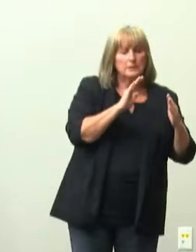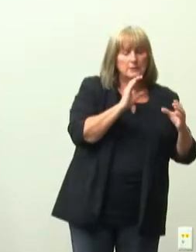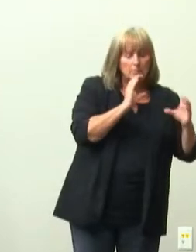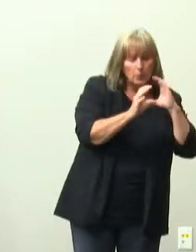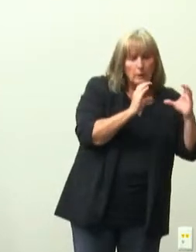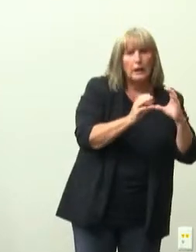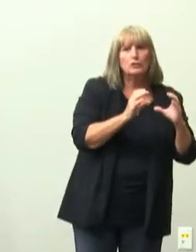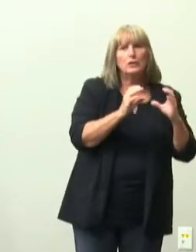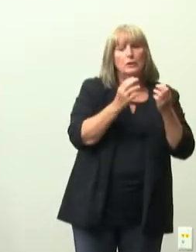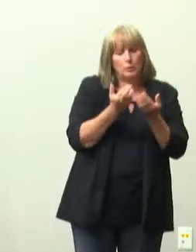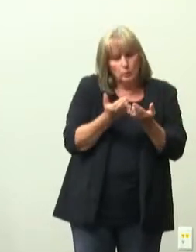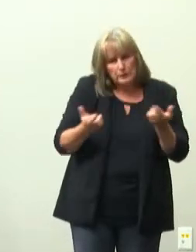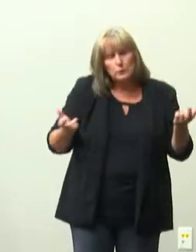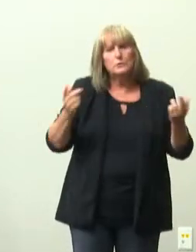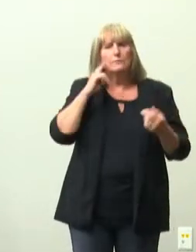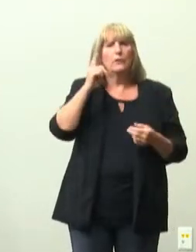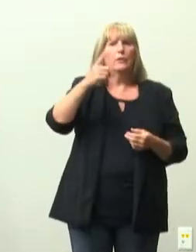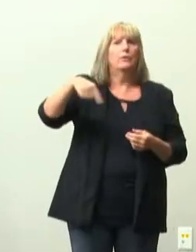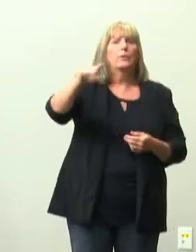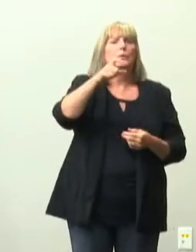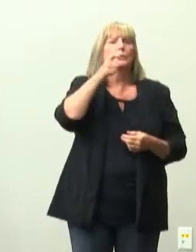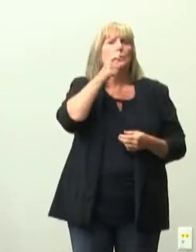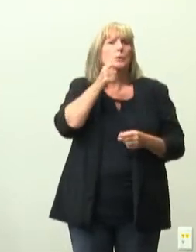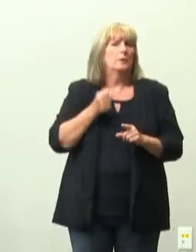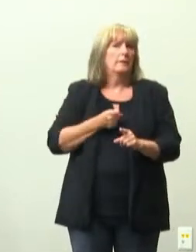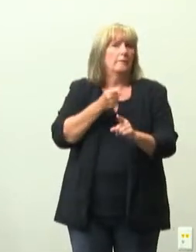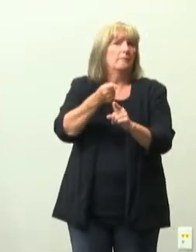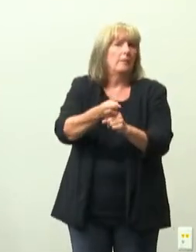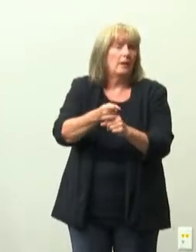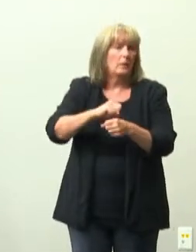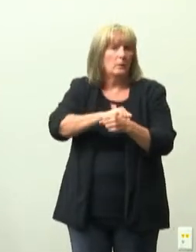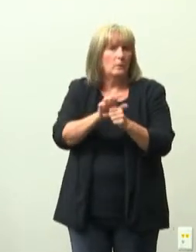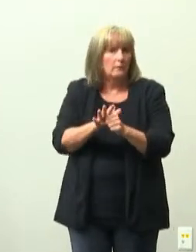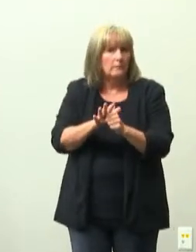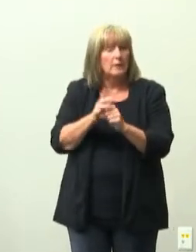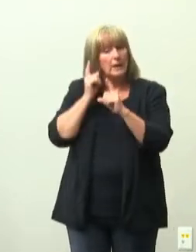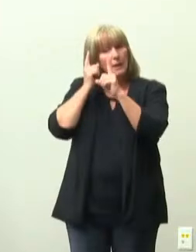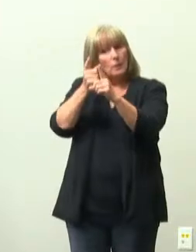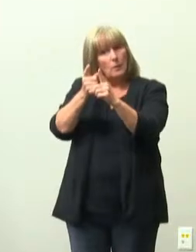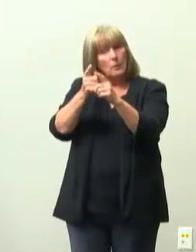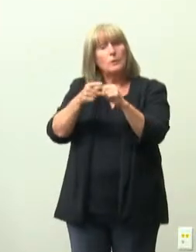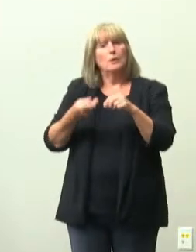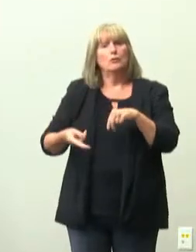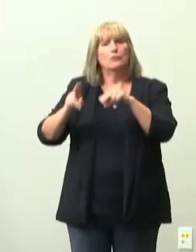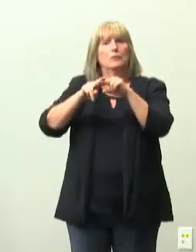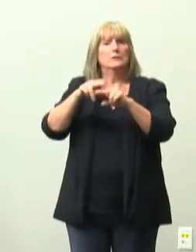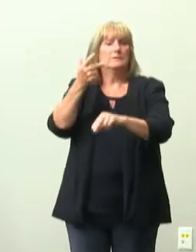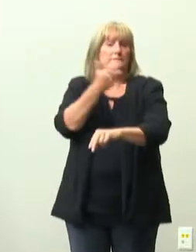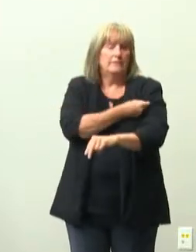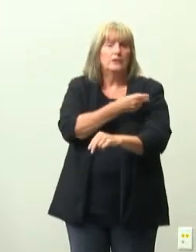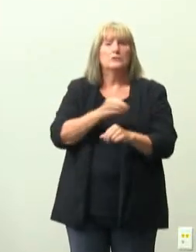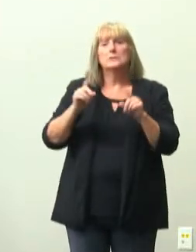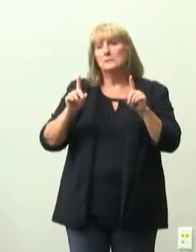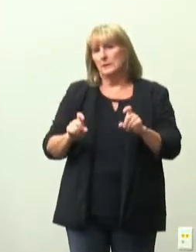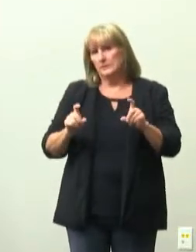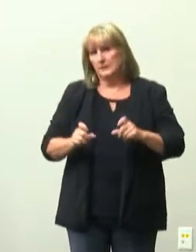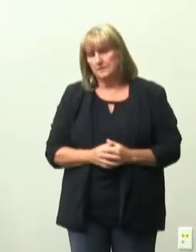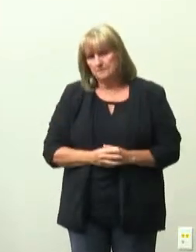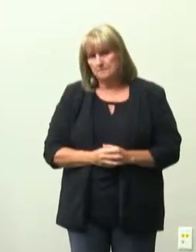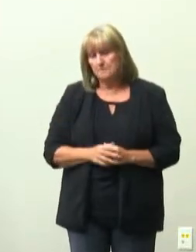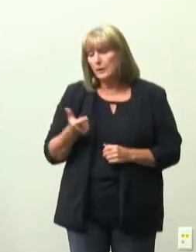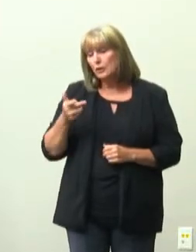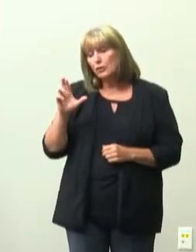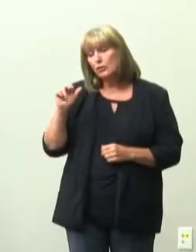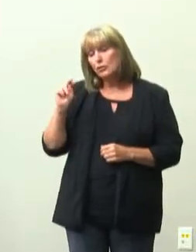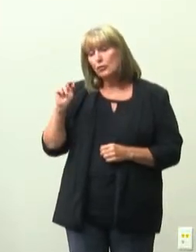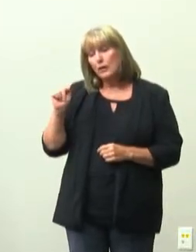populations disproportionately affected by COVID-19, with the goal of increasing vaccination and testing. The grant